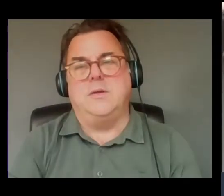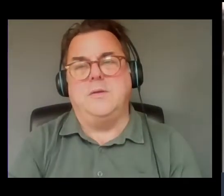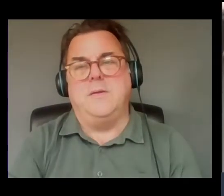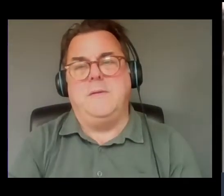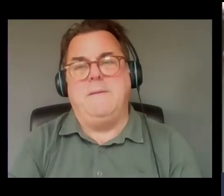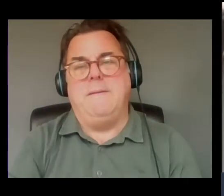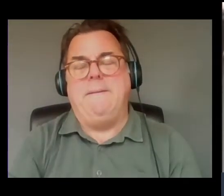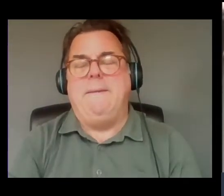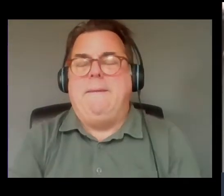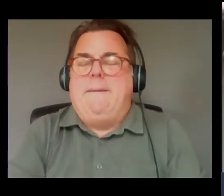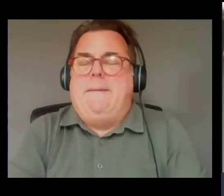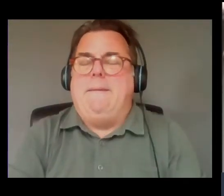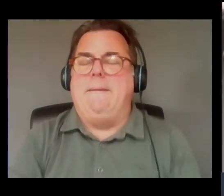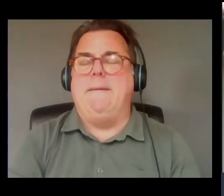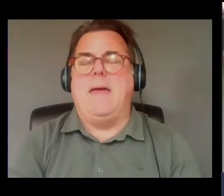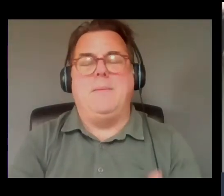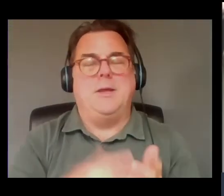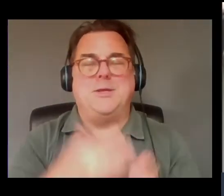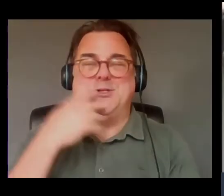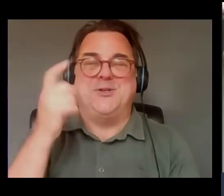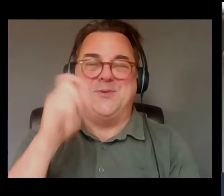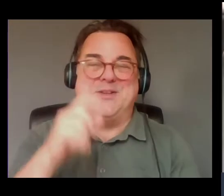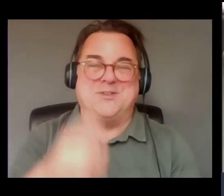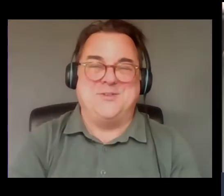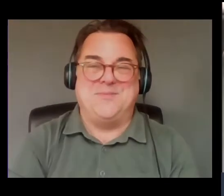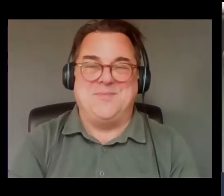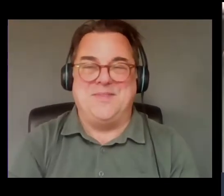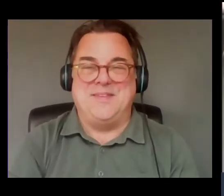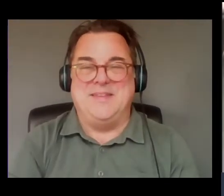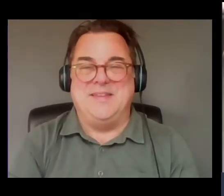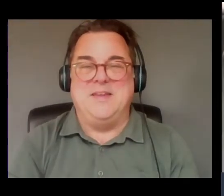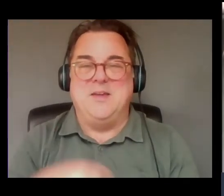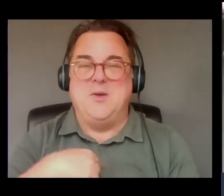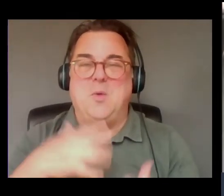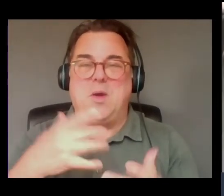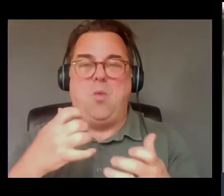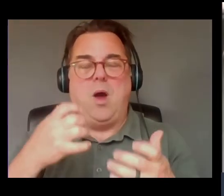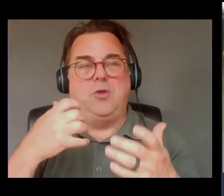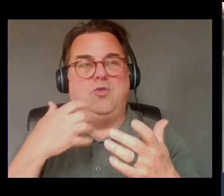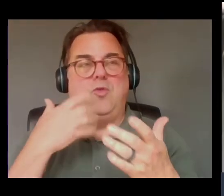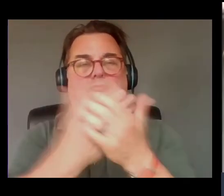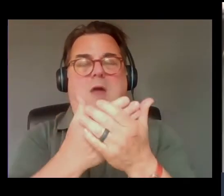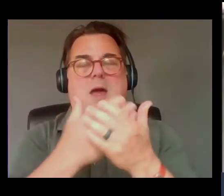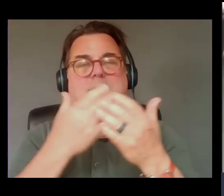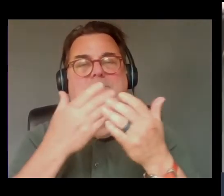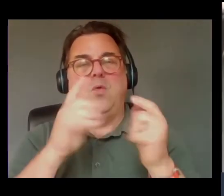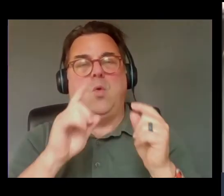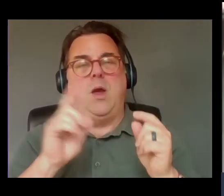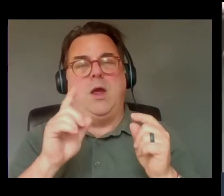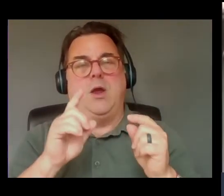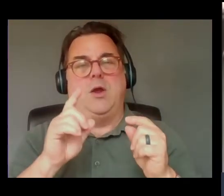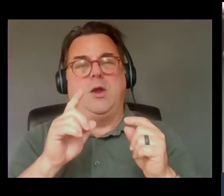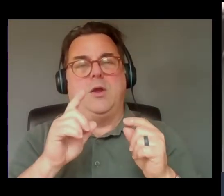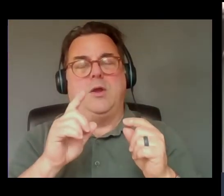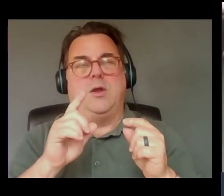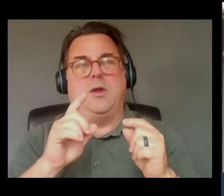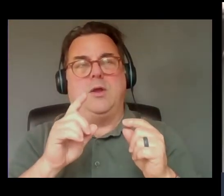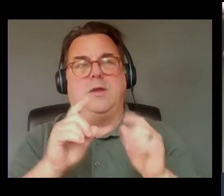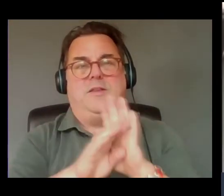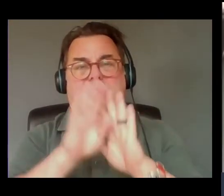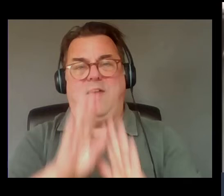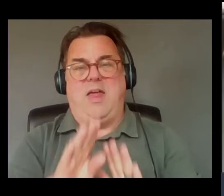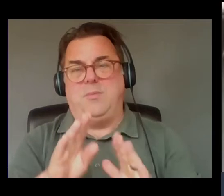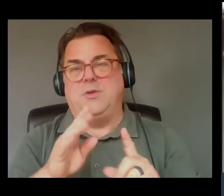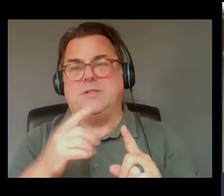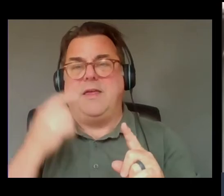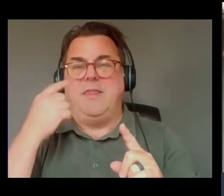Yeah, I mean, it's a great question. We want to get to the point where developers only think